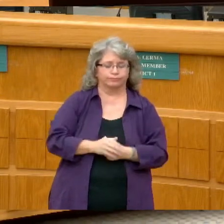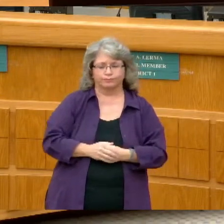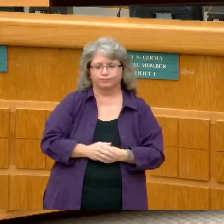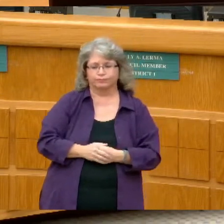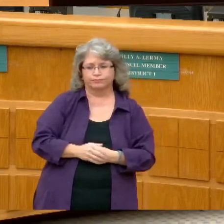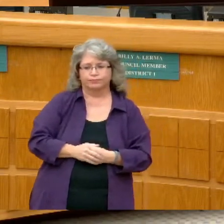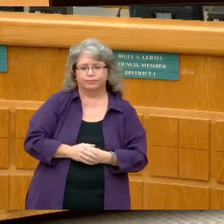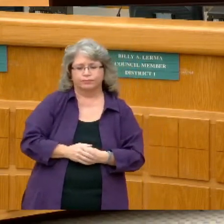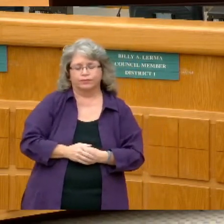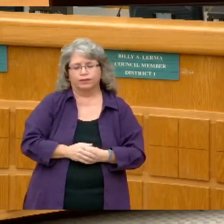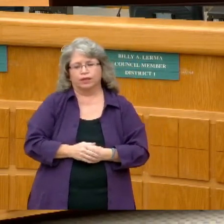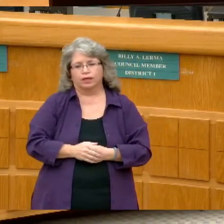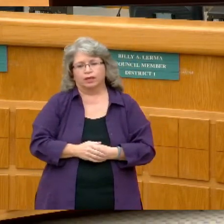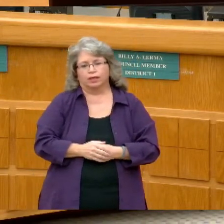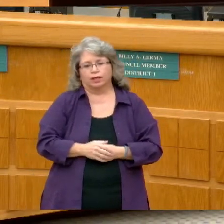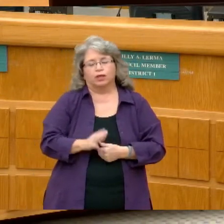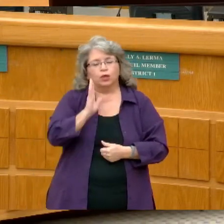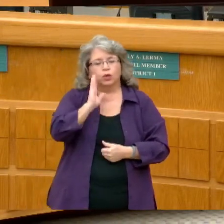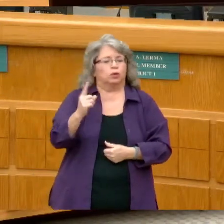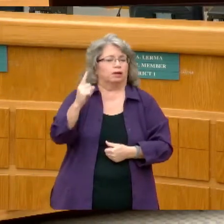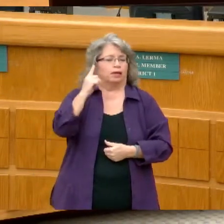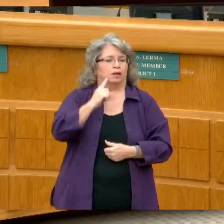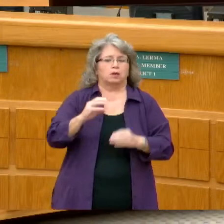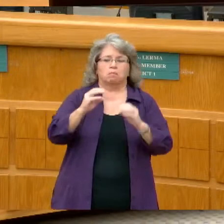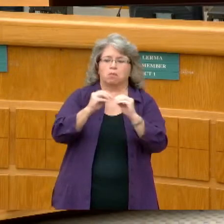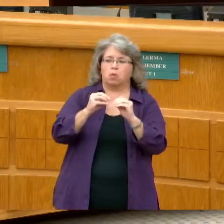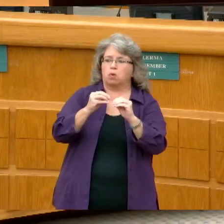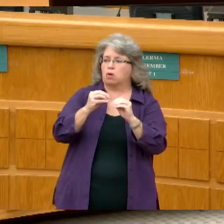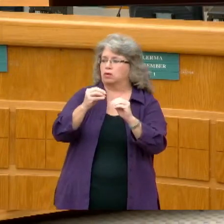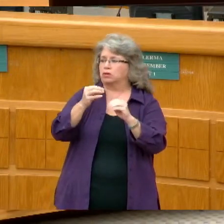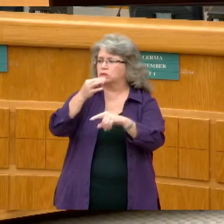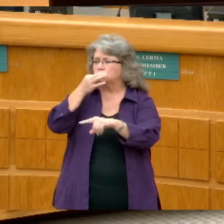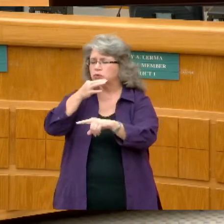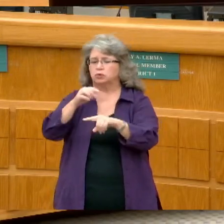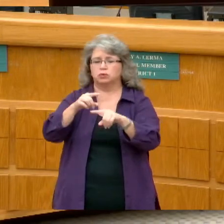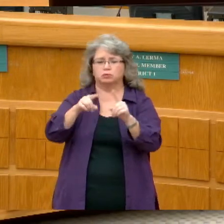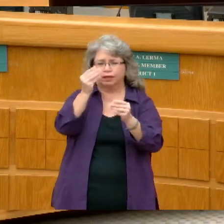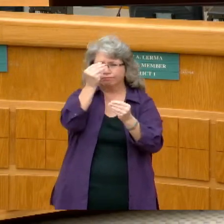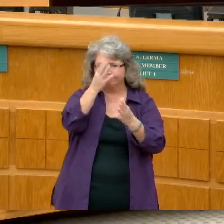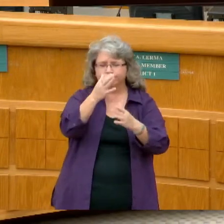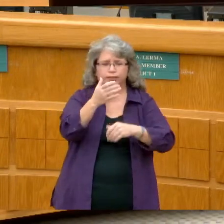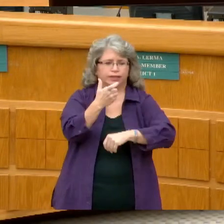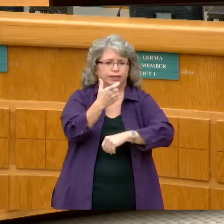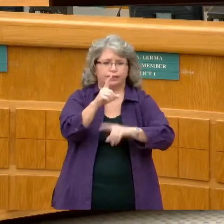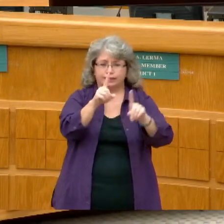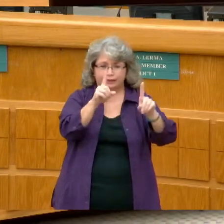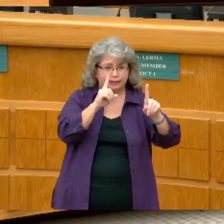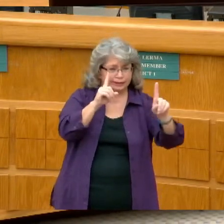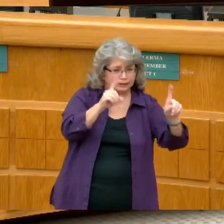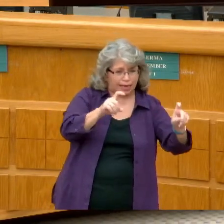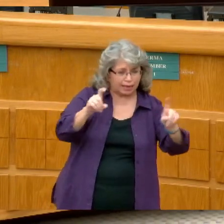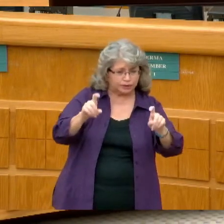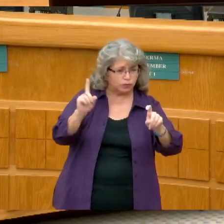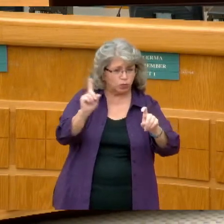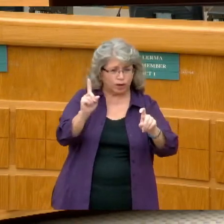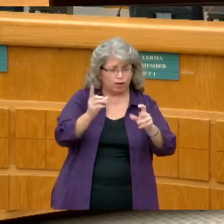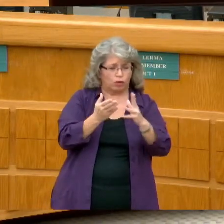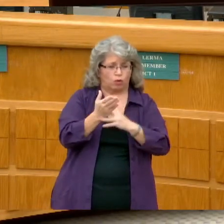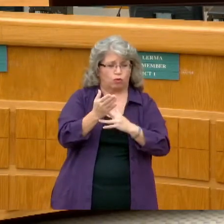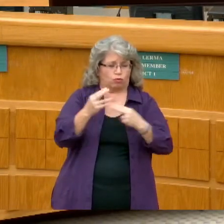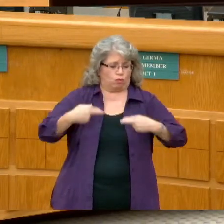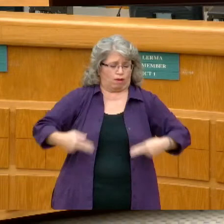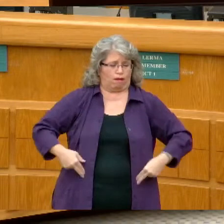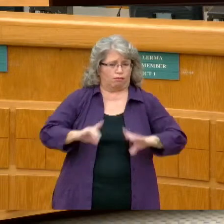a little bit about this shortly, but I want to share that testing is available through the Public Health District Monday,